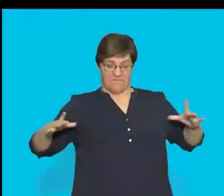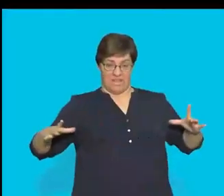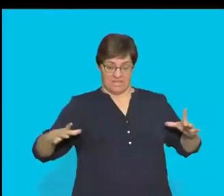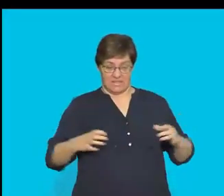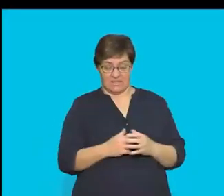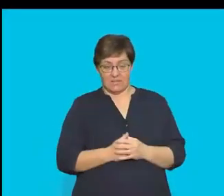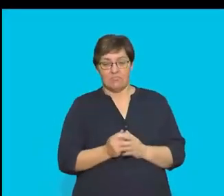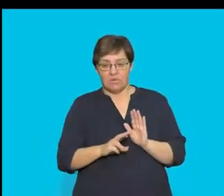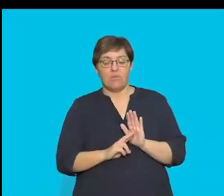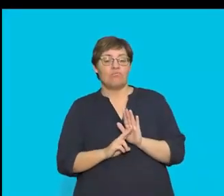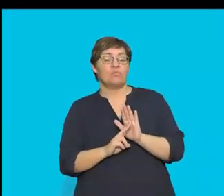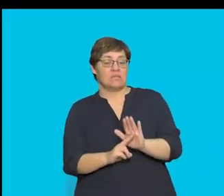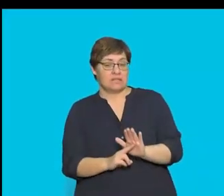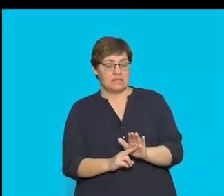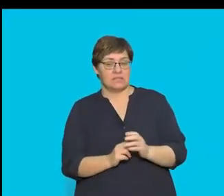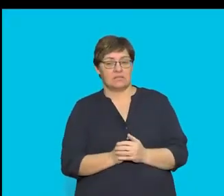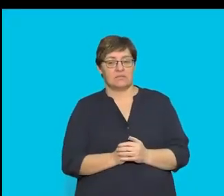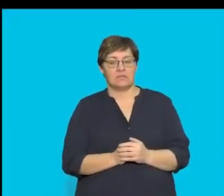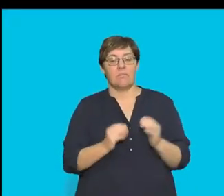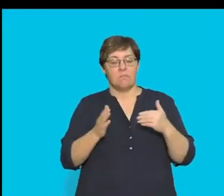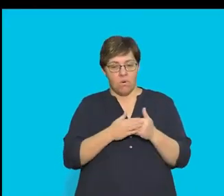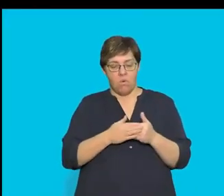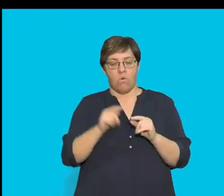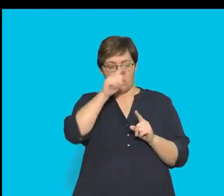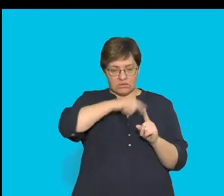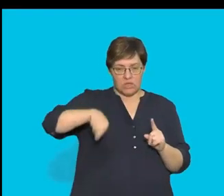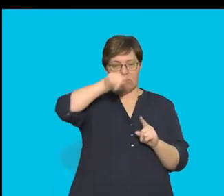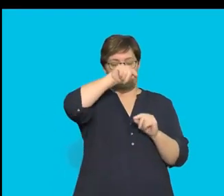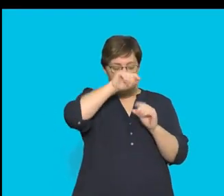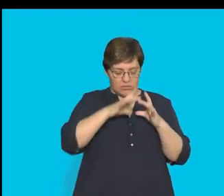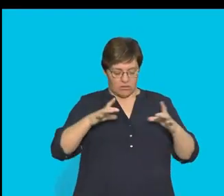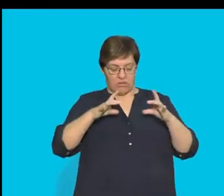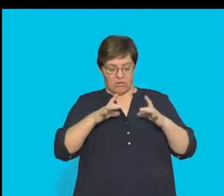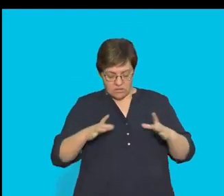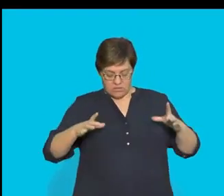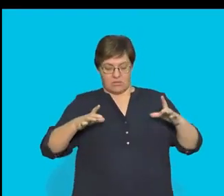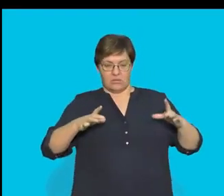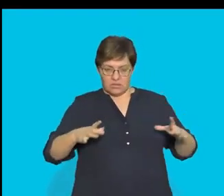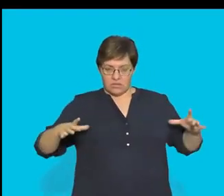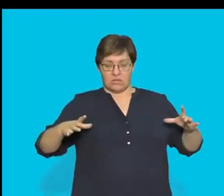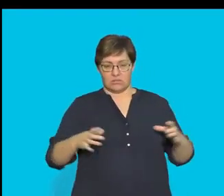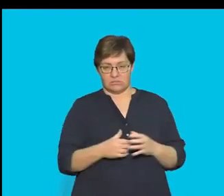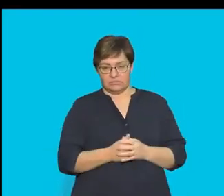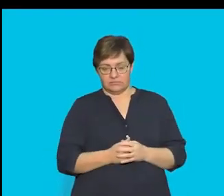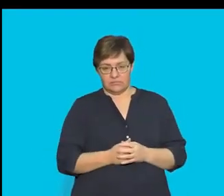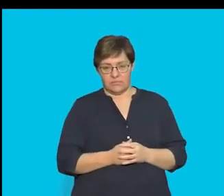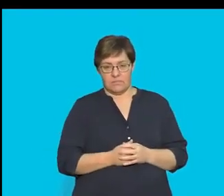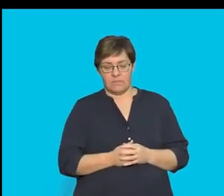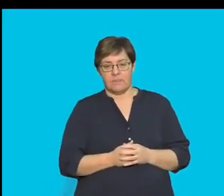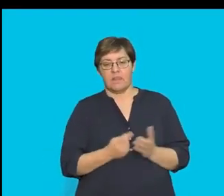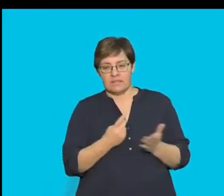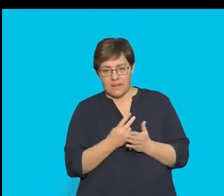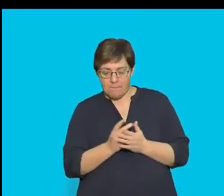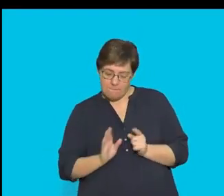we can represent that by drawing a second circle that's further away. The direction of the